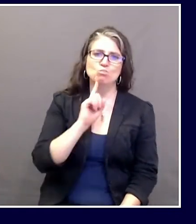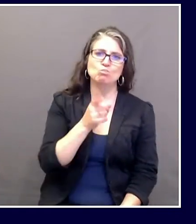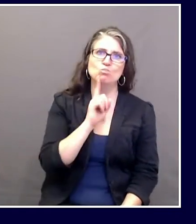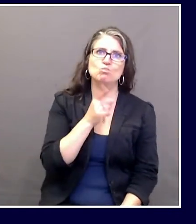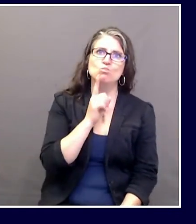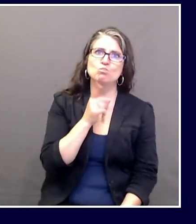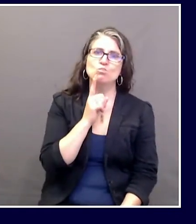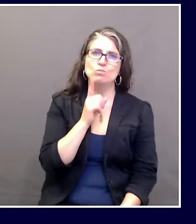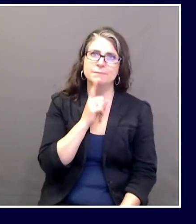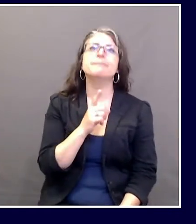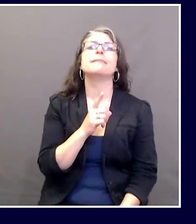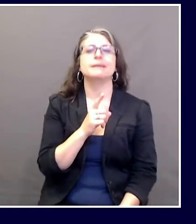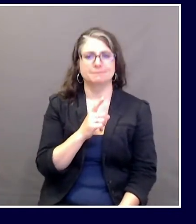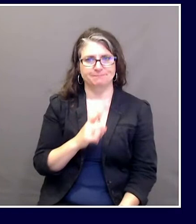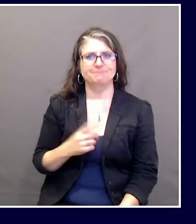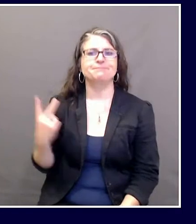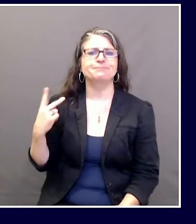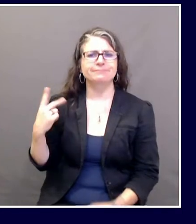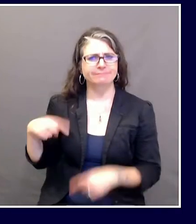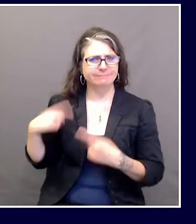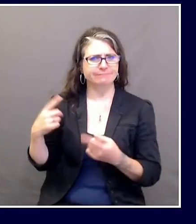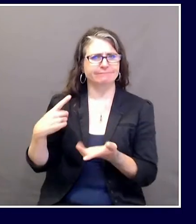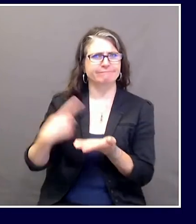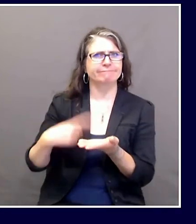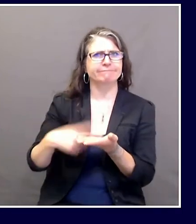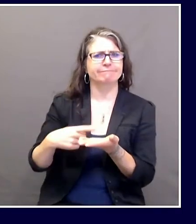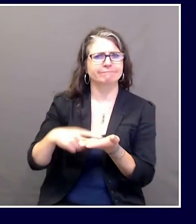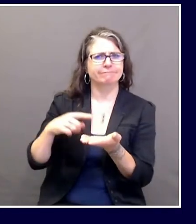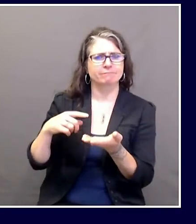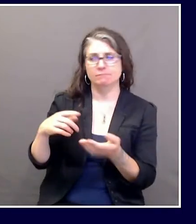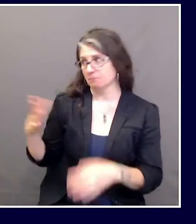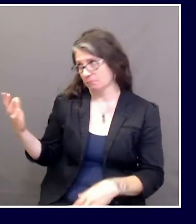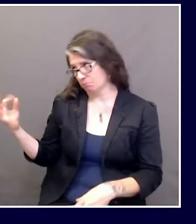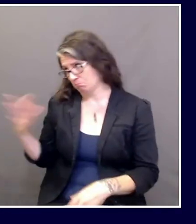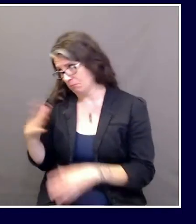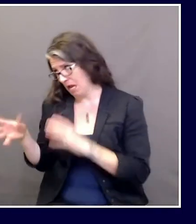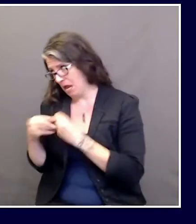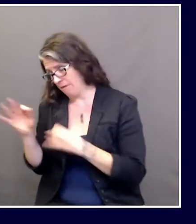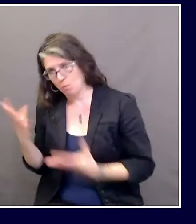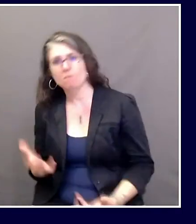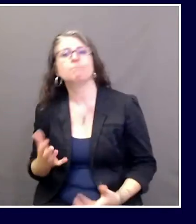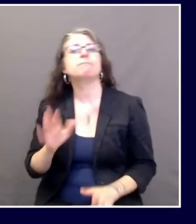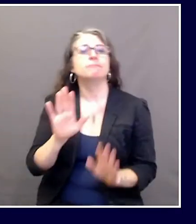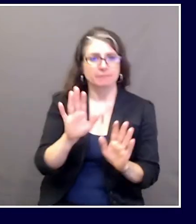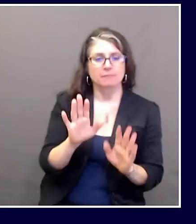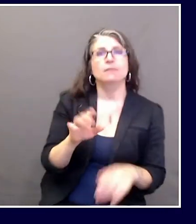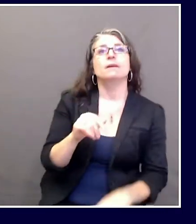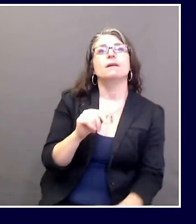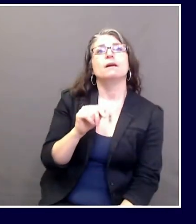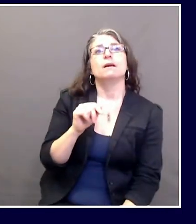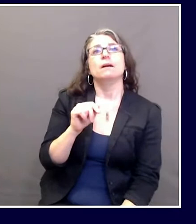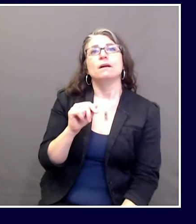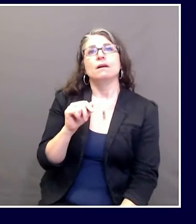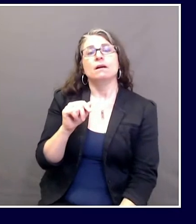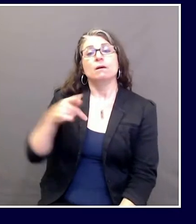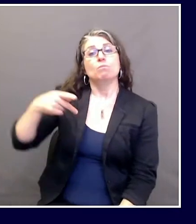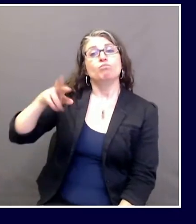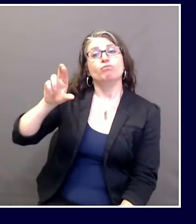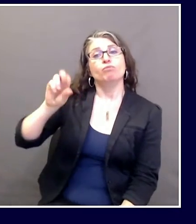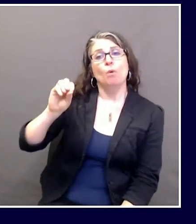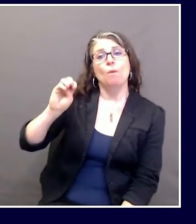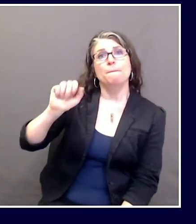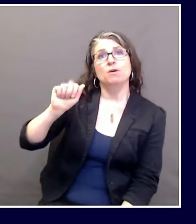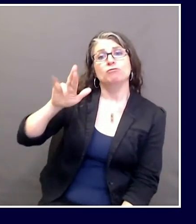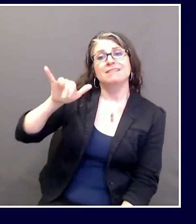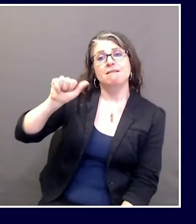start, Commissioner, please weigh in. Right now, the focus for the Promerica vaccination